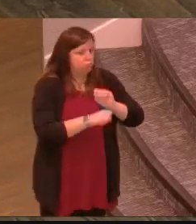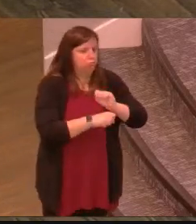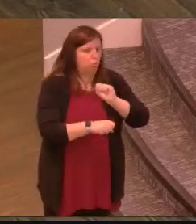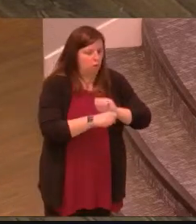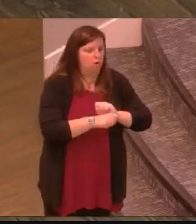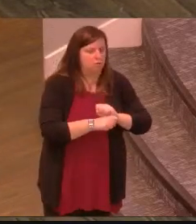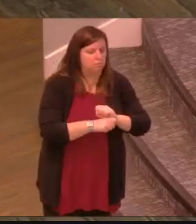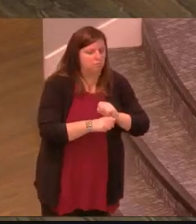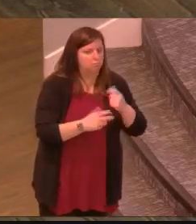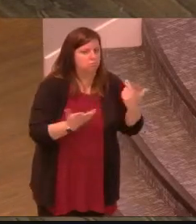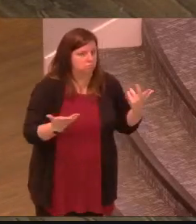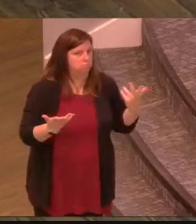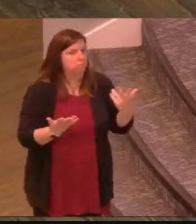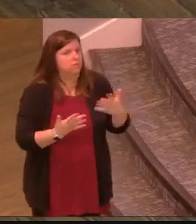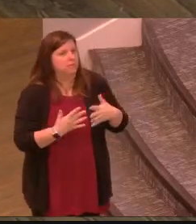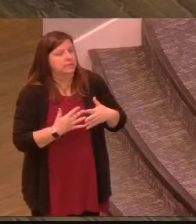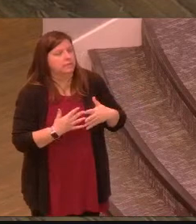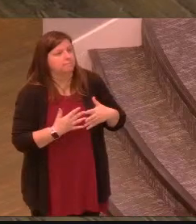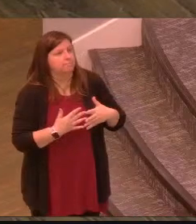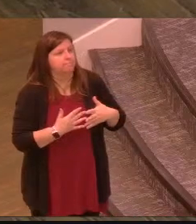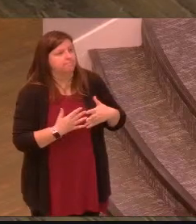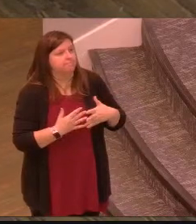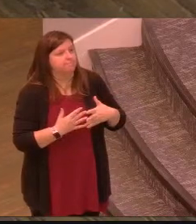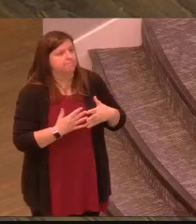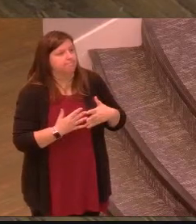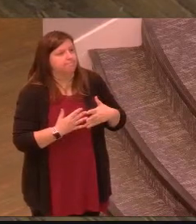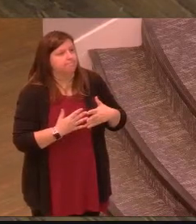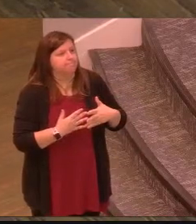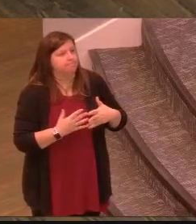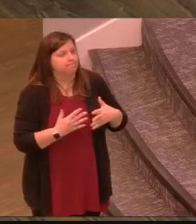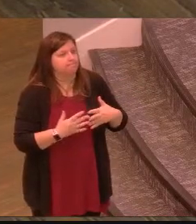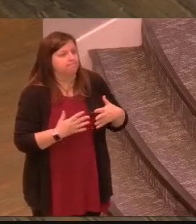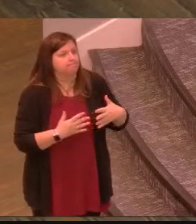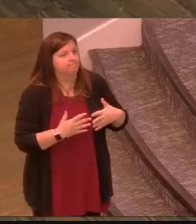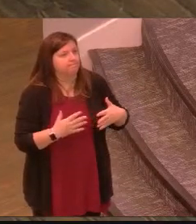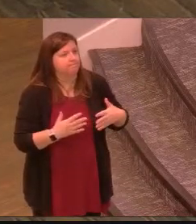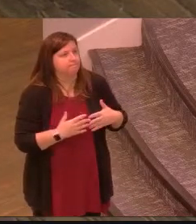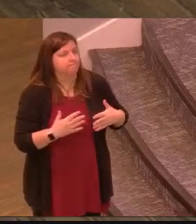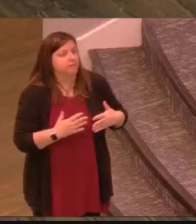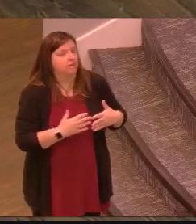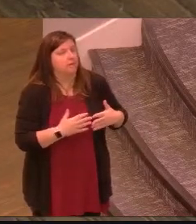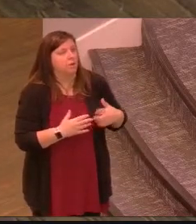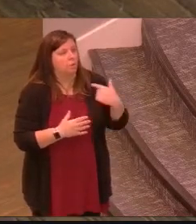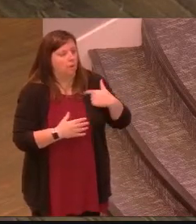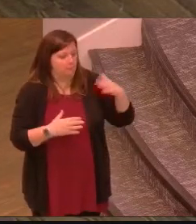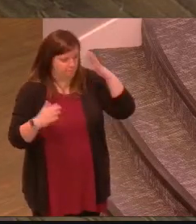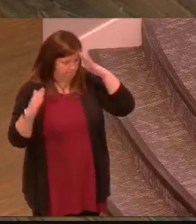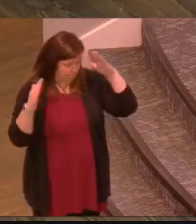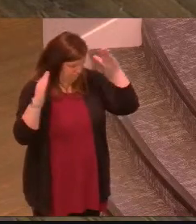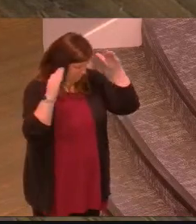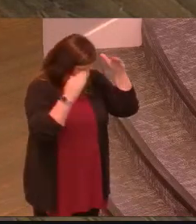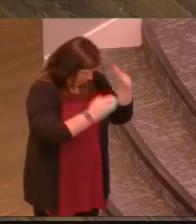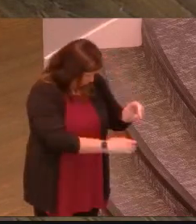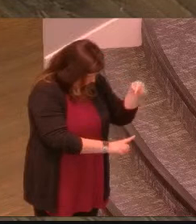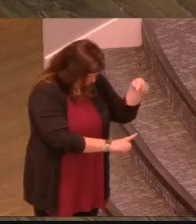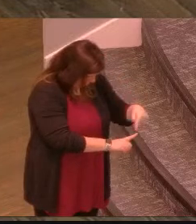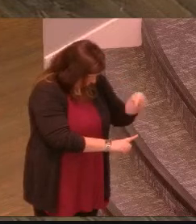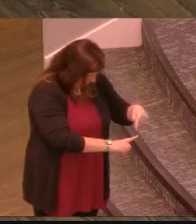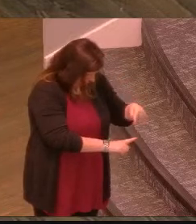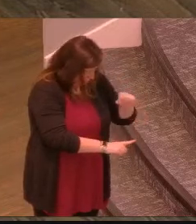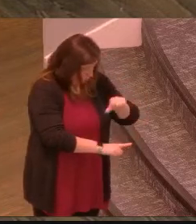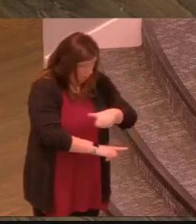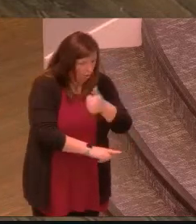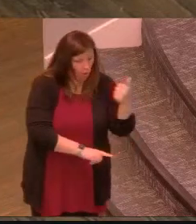has not allowed us to focus on some of the other things that we also want to do.